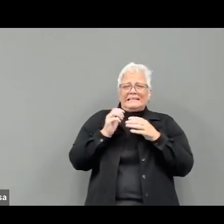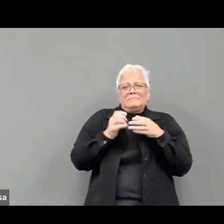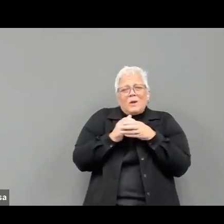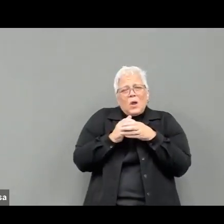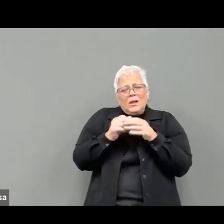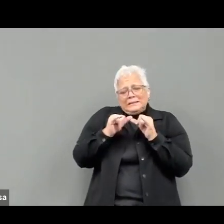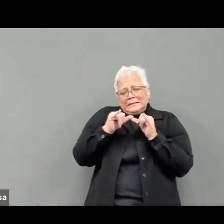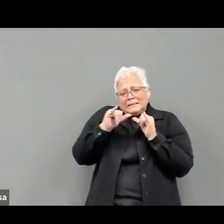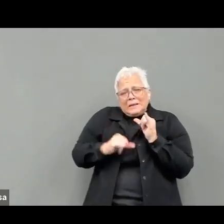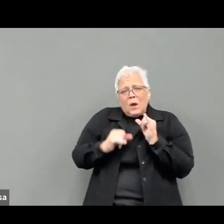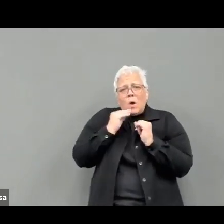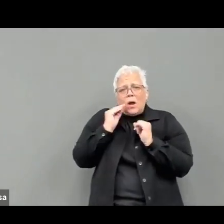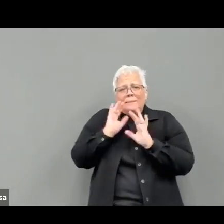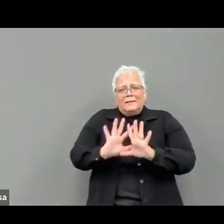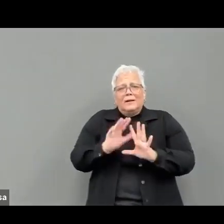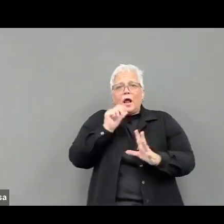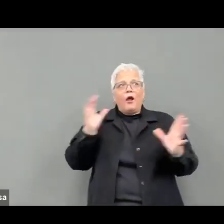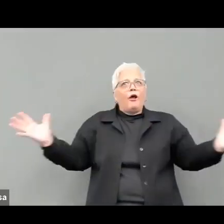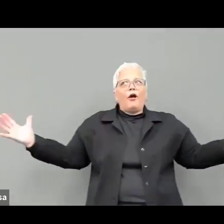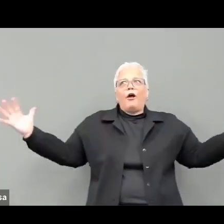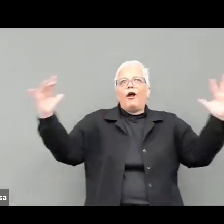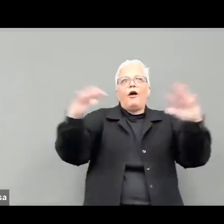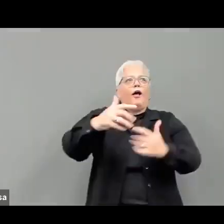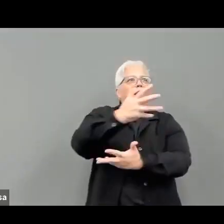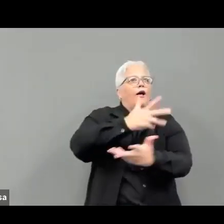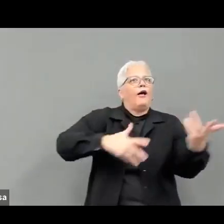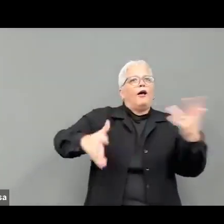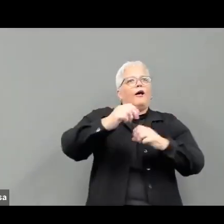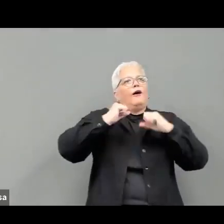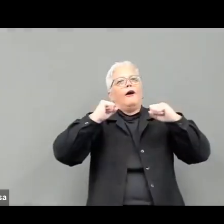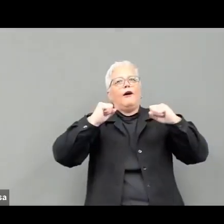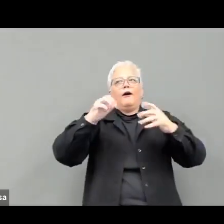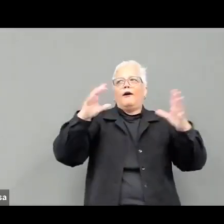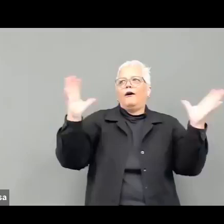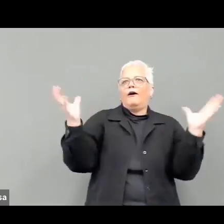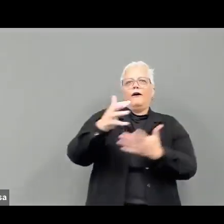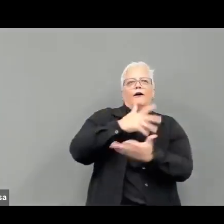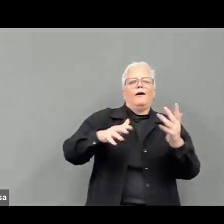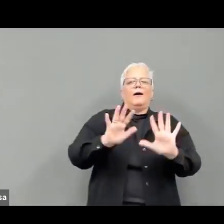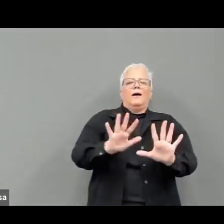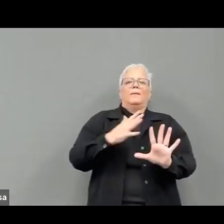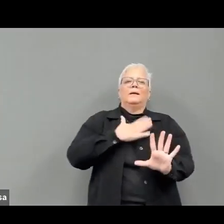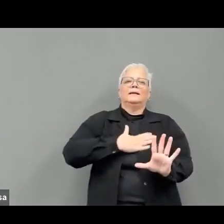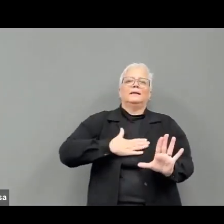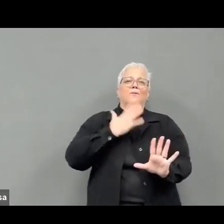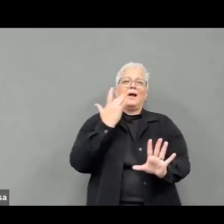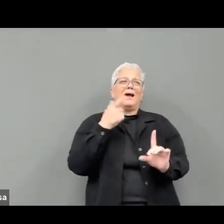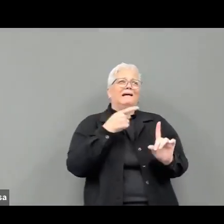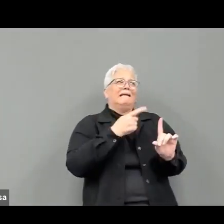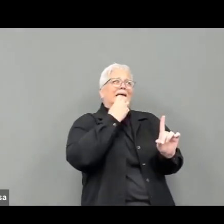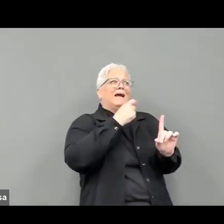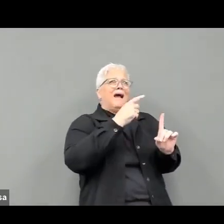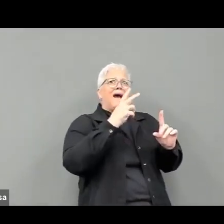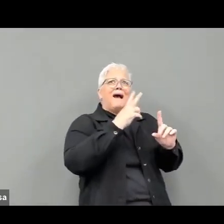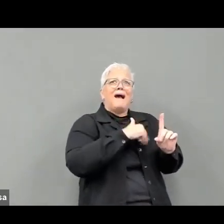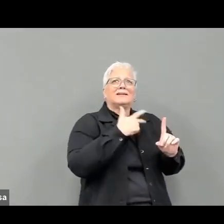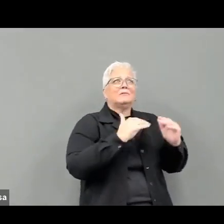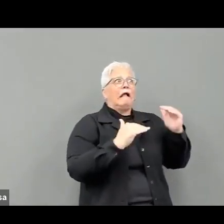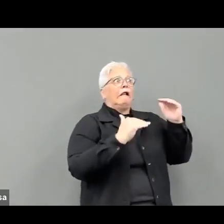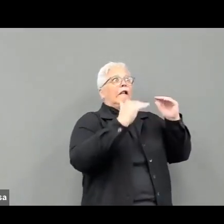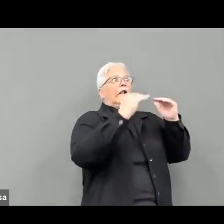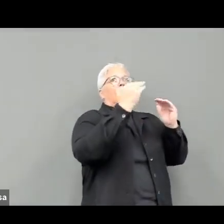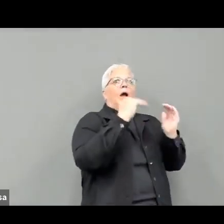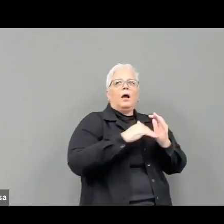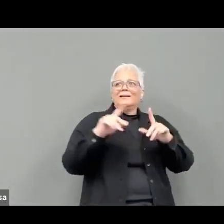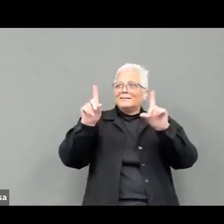not erase the progress that we've made in the last month. It's gonna be a great game, but no